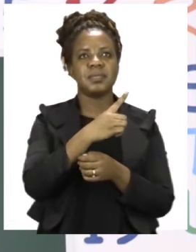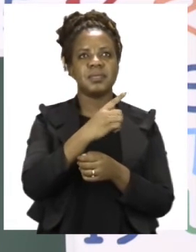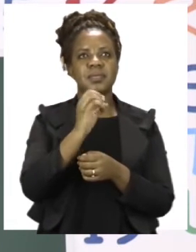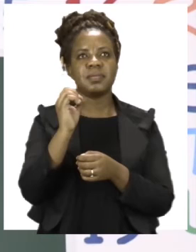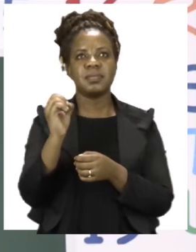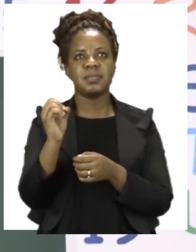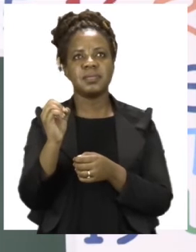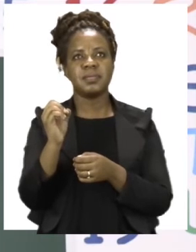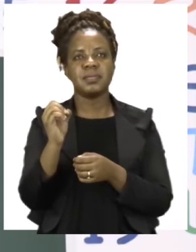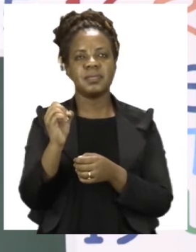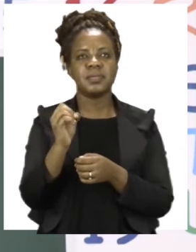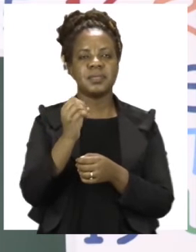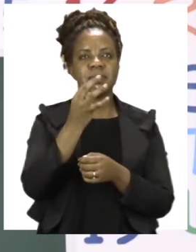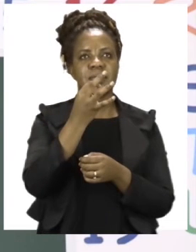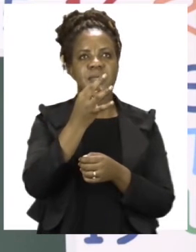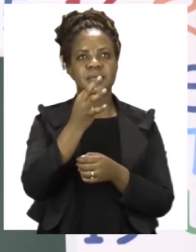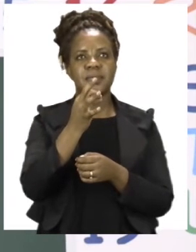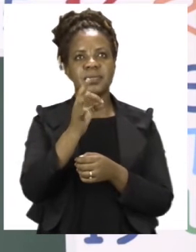10, 9,